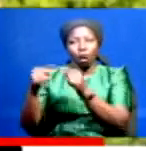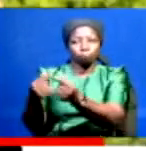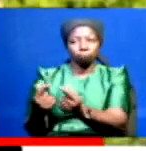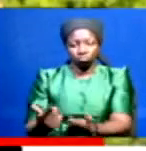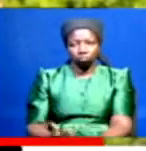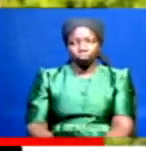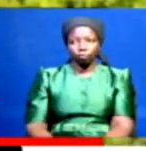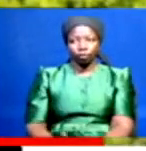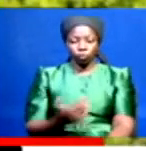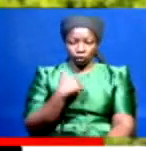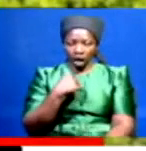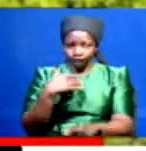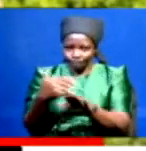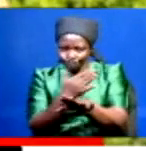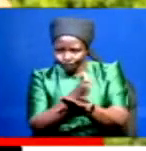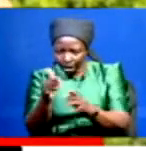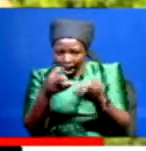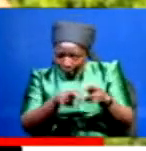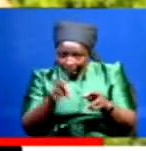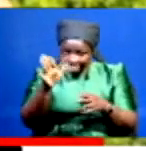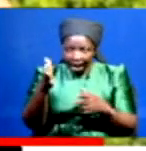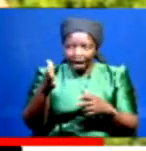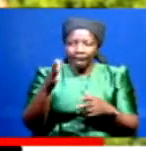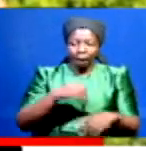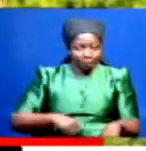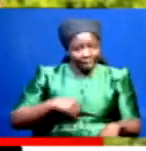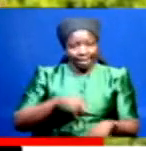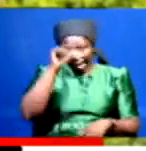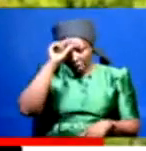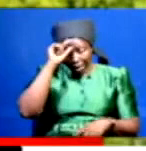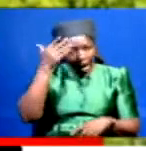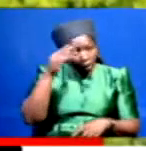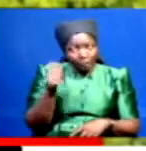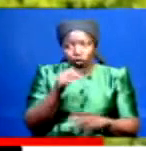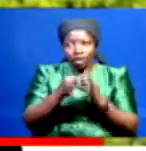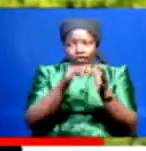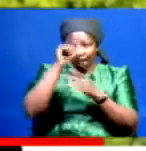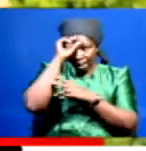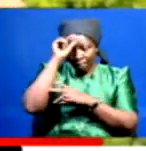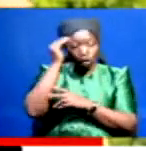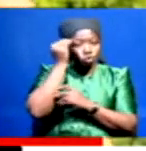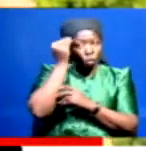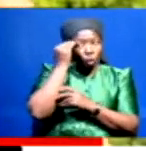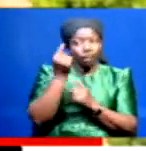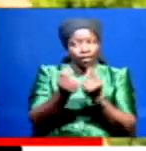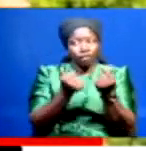Kuna magendo inaendelea huko Malindi na serikali jajua vizuri. Na kama serikali imejua, ni wachacho wamejua. Sasa ndio nilikuwa